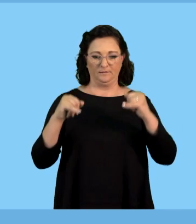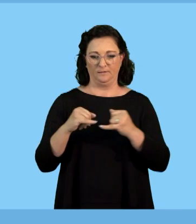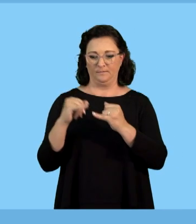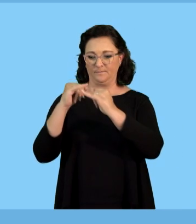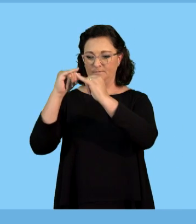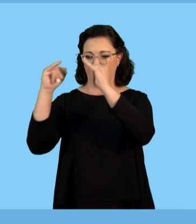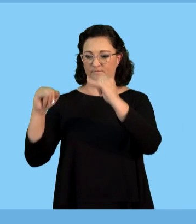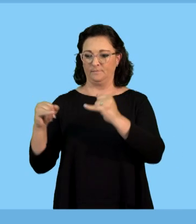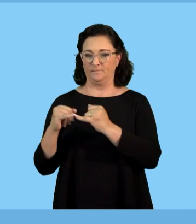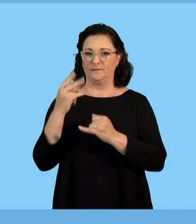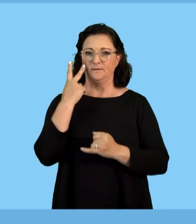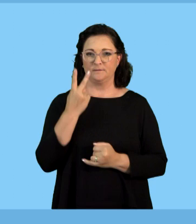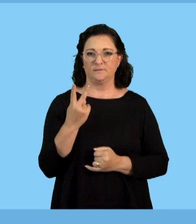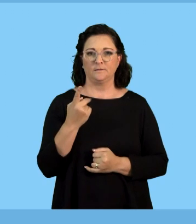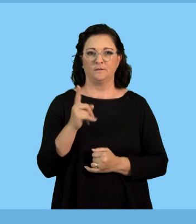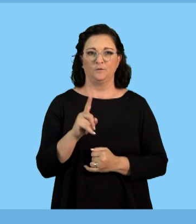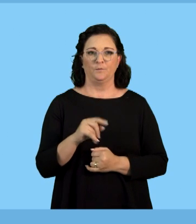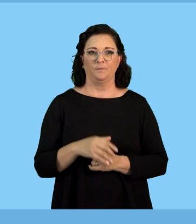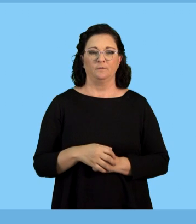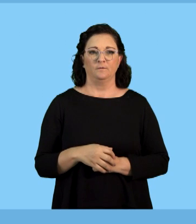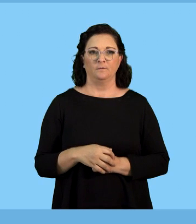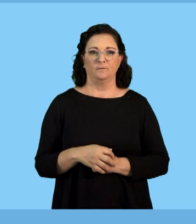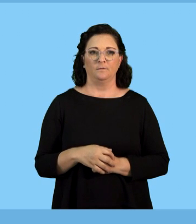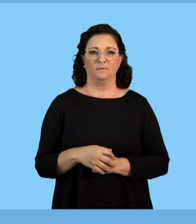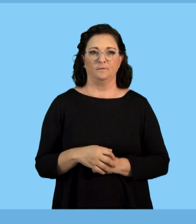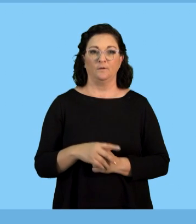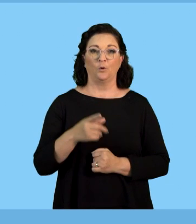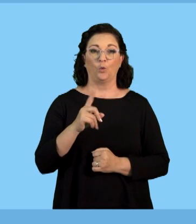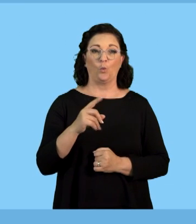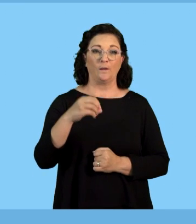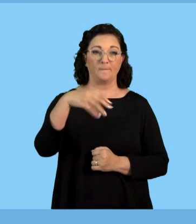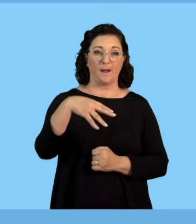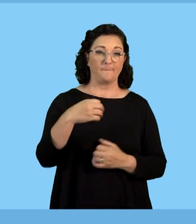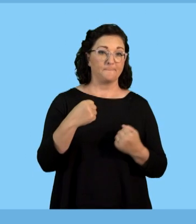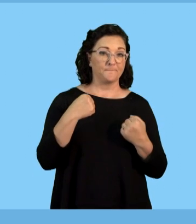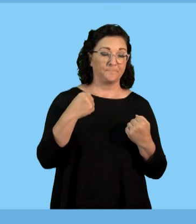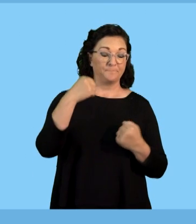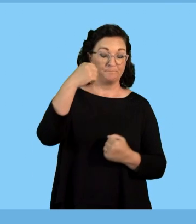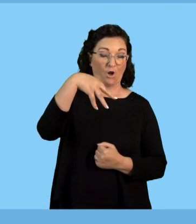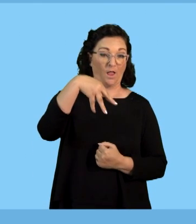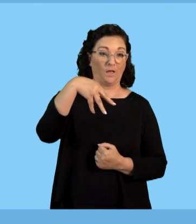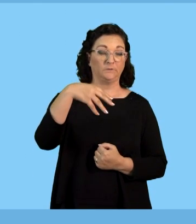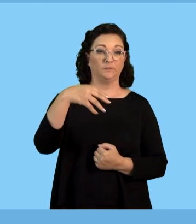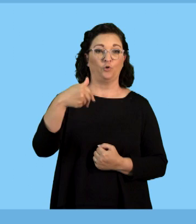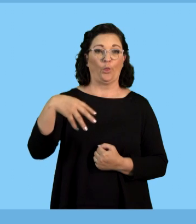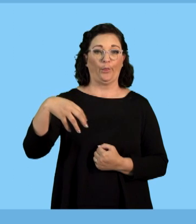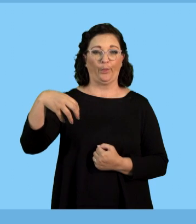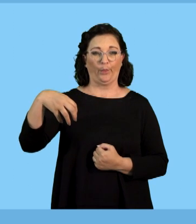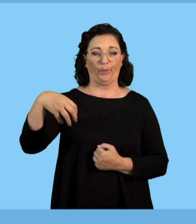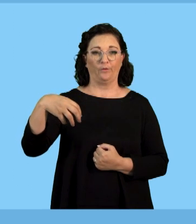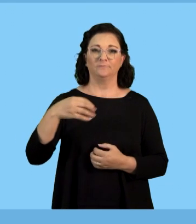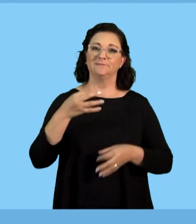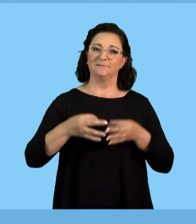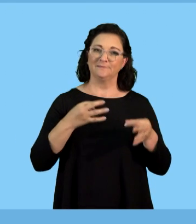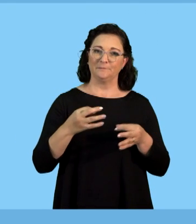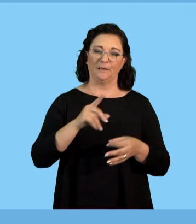the circuits from the brightest bulb or bulbs to the dimmest bulb or bulbs. And then we need to also